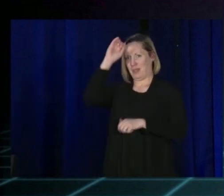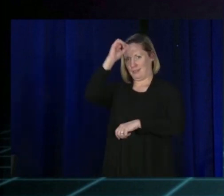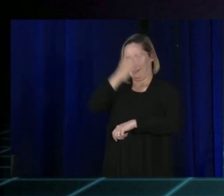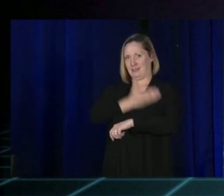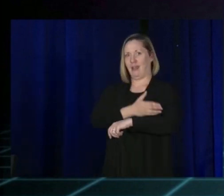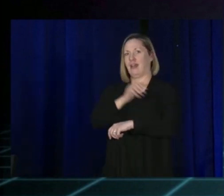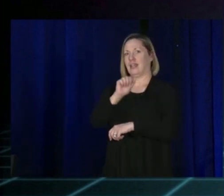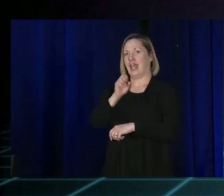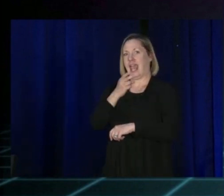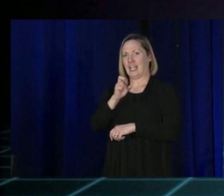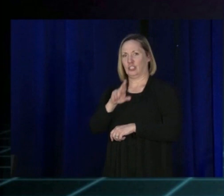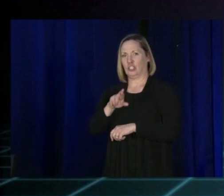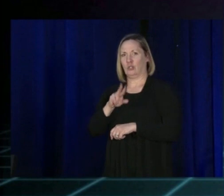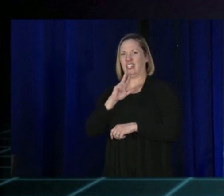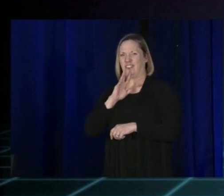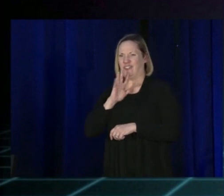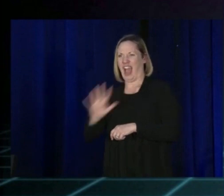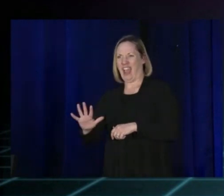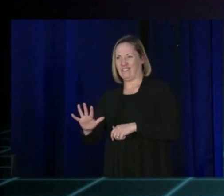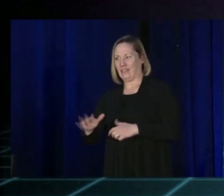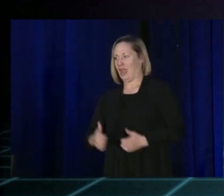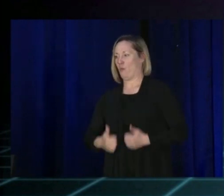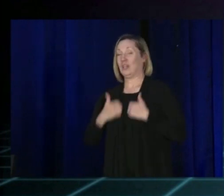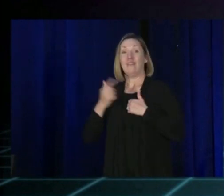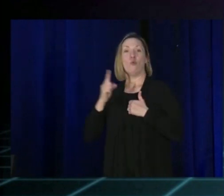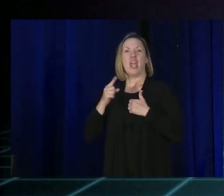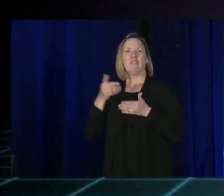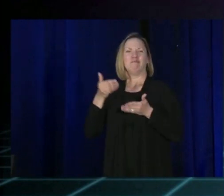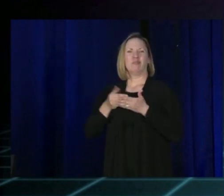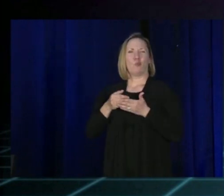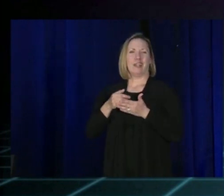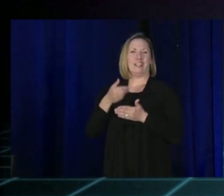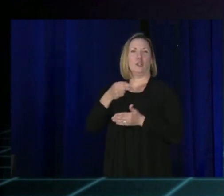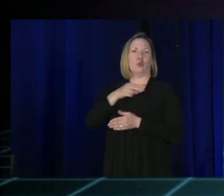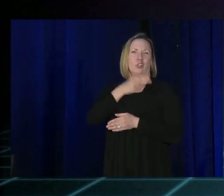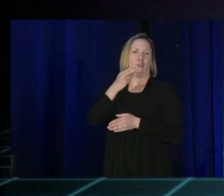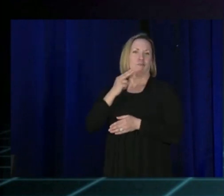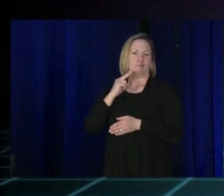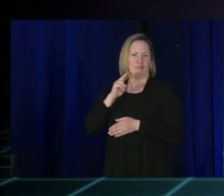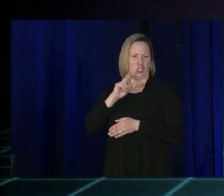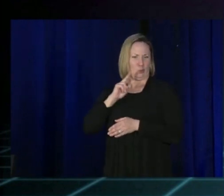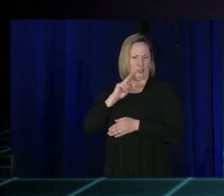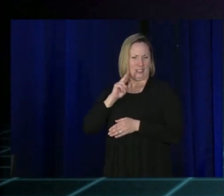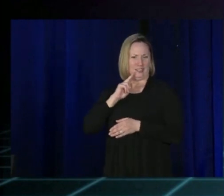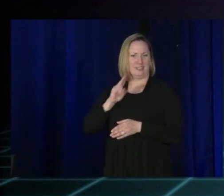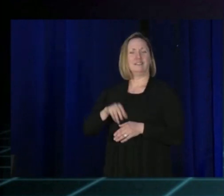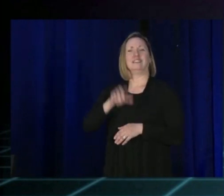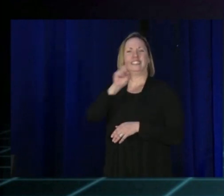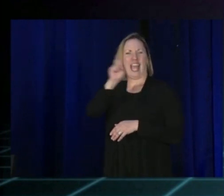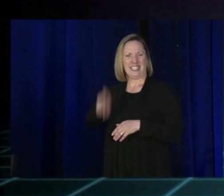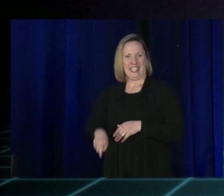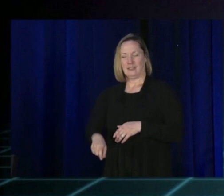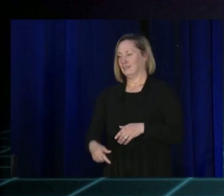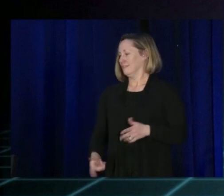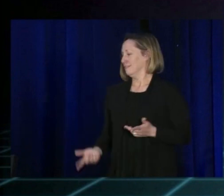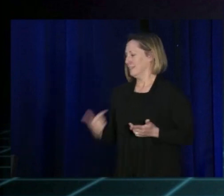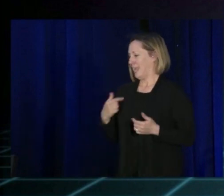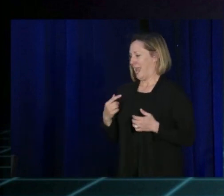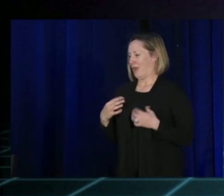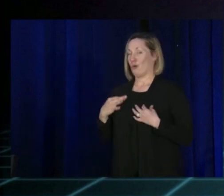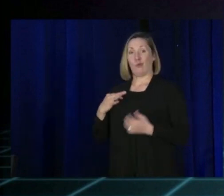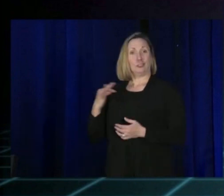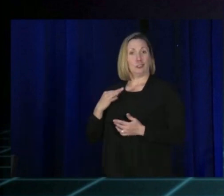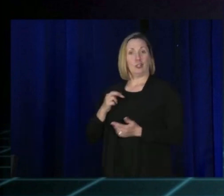of Houston, Texas, there, okay? And Asher is wearing a Rockets shirt because we're huge Rockets